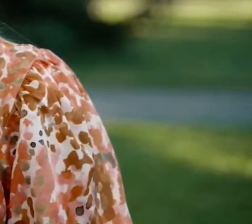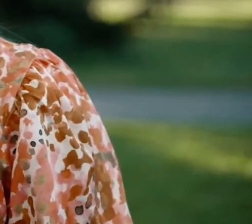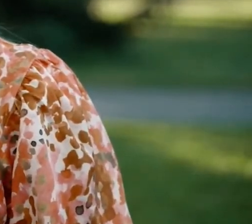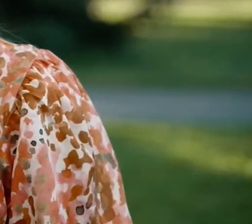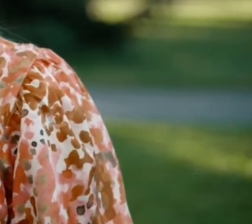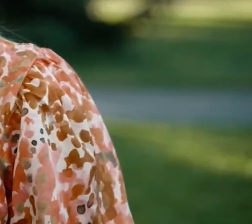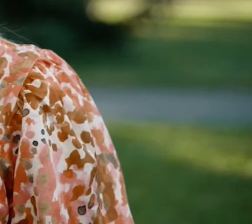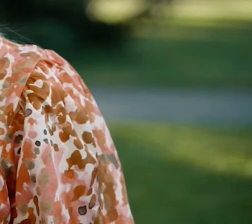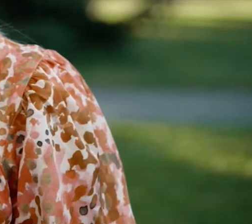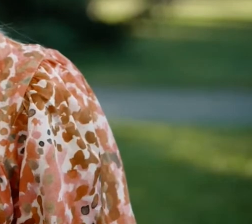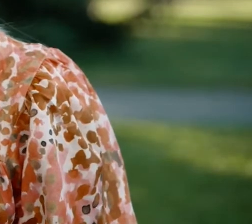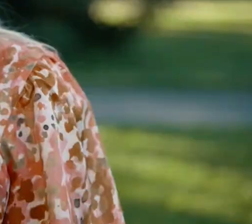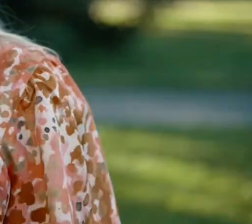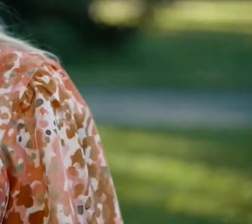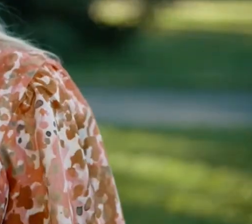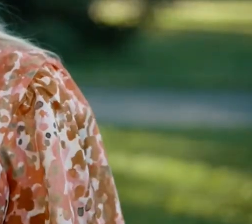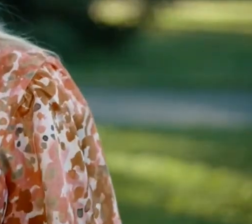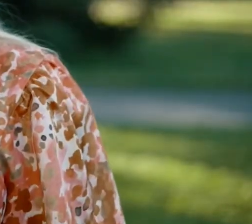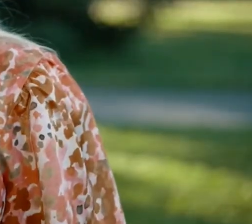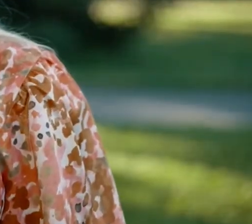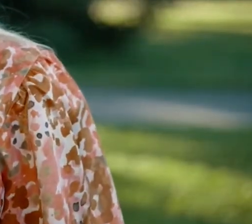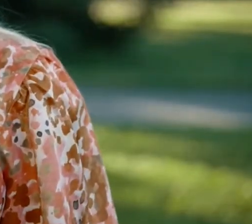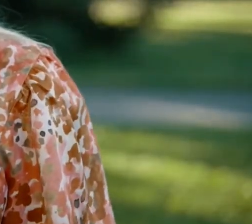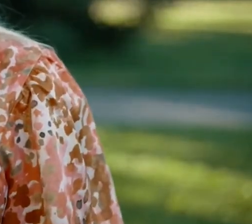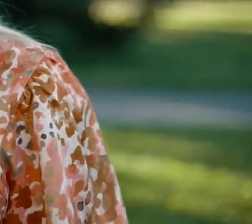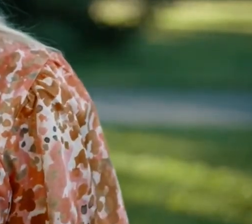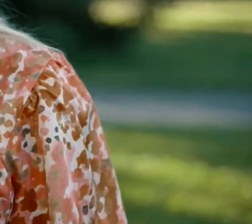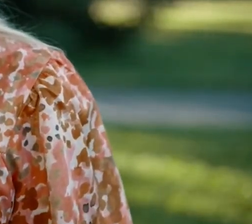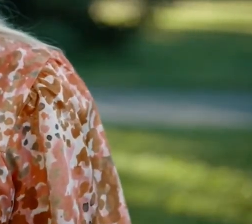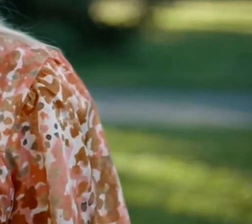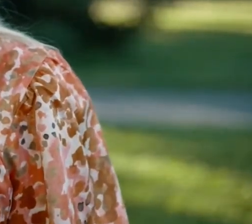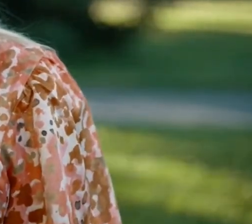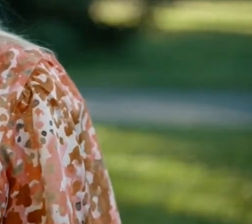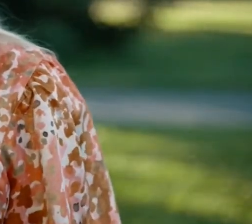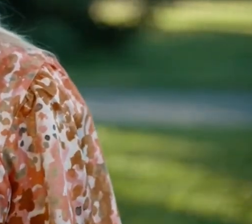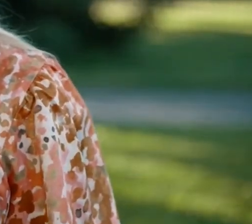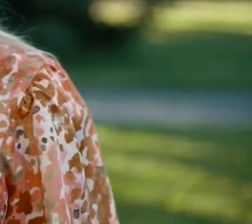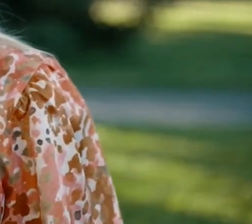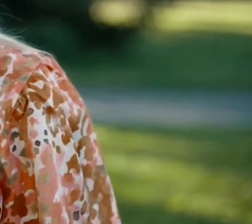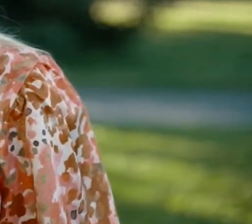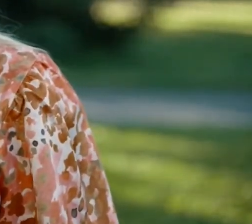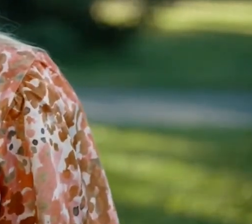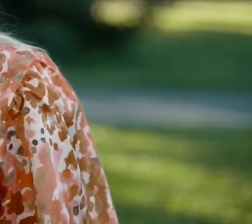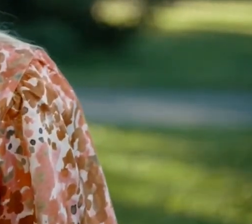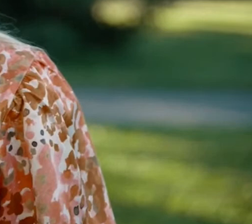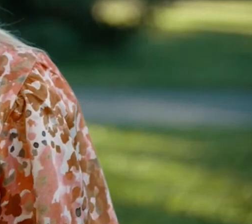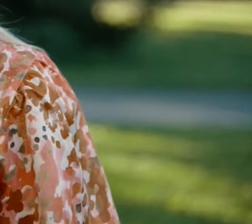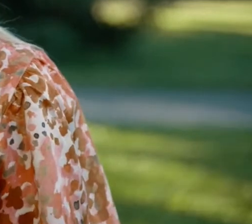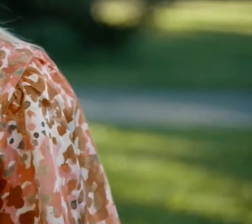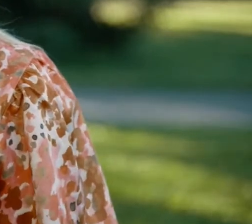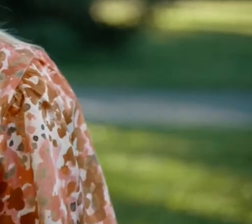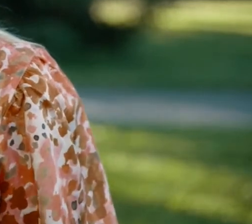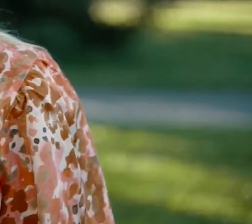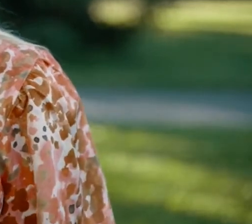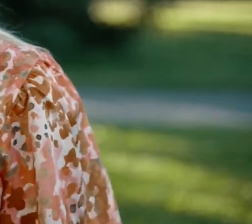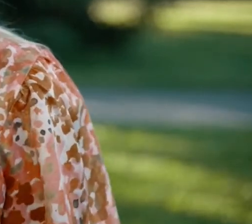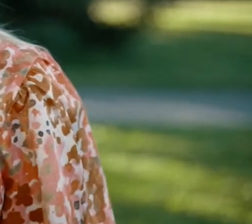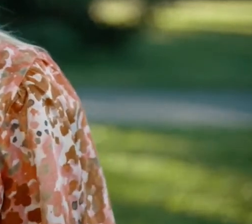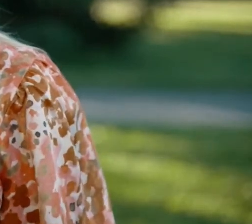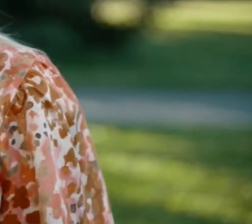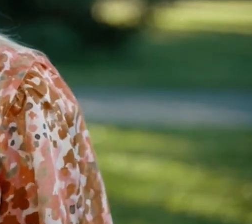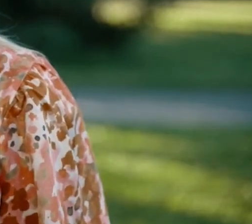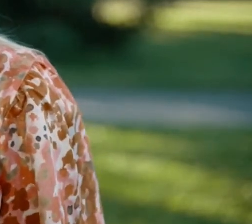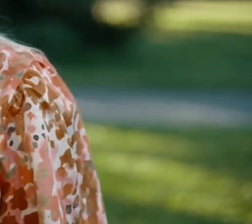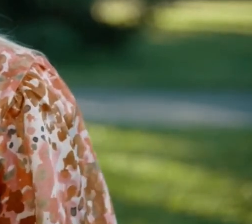and innovation are required. Additionally, we need to strengthen the understanding of the vital interlinkage between